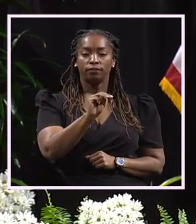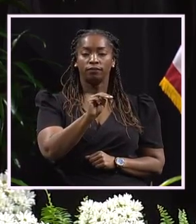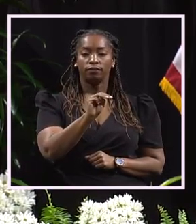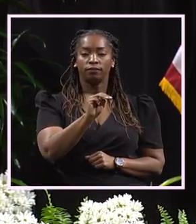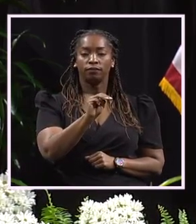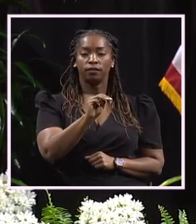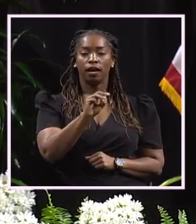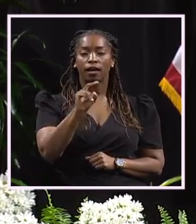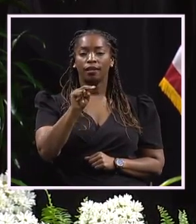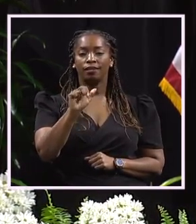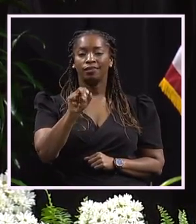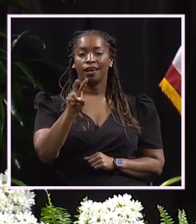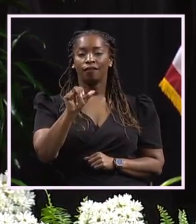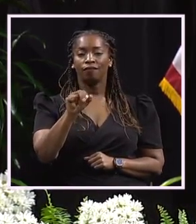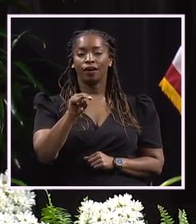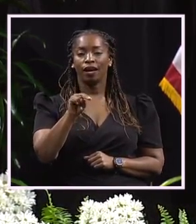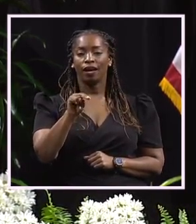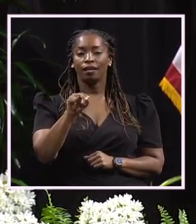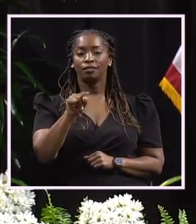Mavanti.